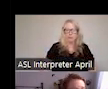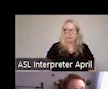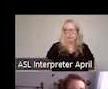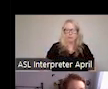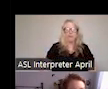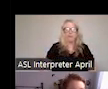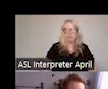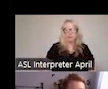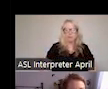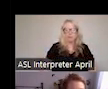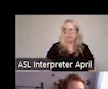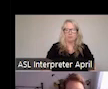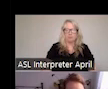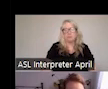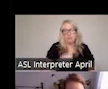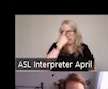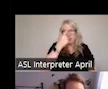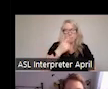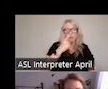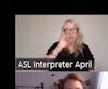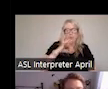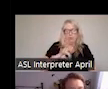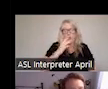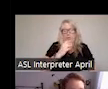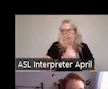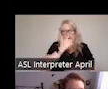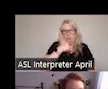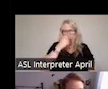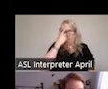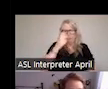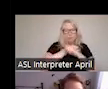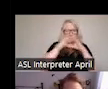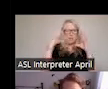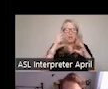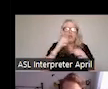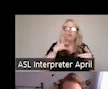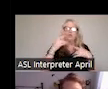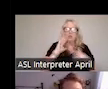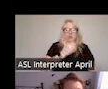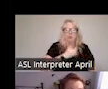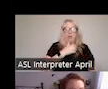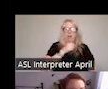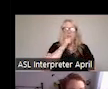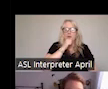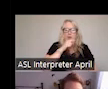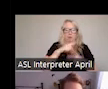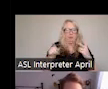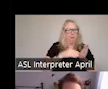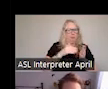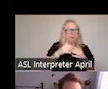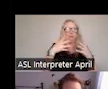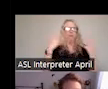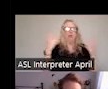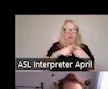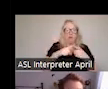I thought it was useful for me to see this data because it showed that our concerns about privacy are frequently a bundle of